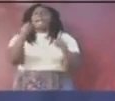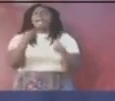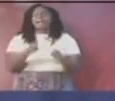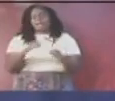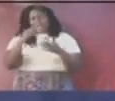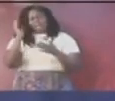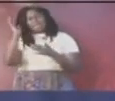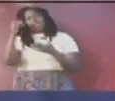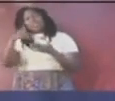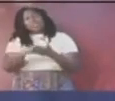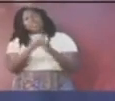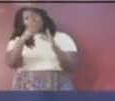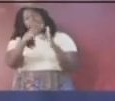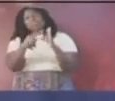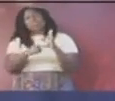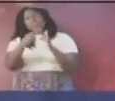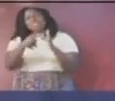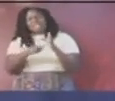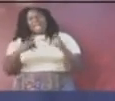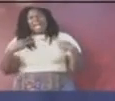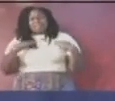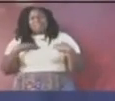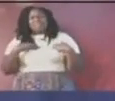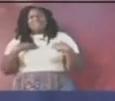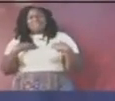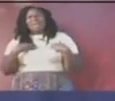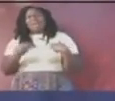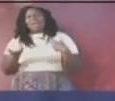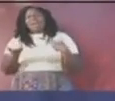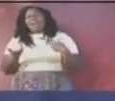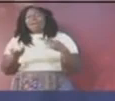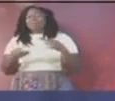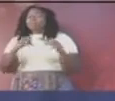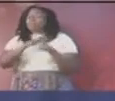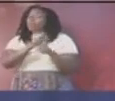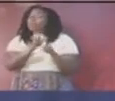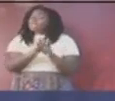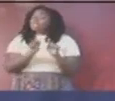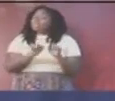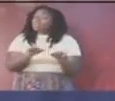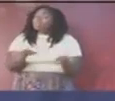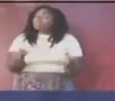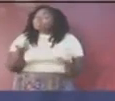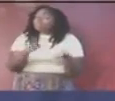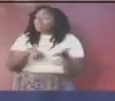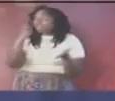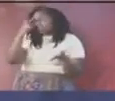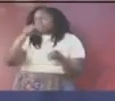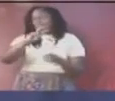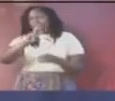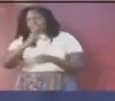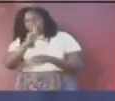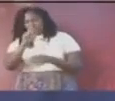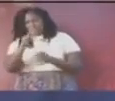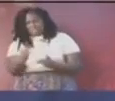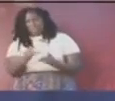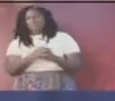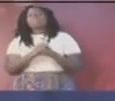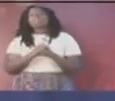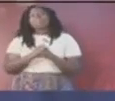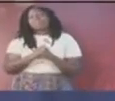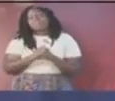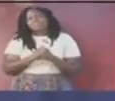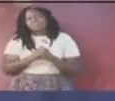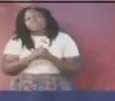to Dr. Miriam Richards. So you mentioned a bit about expanding some spaces and adding a new category of